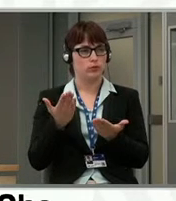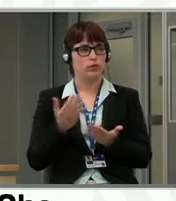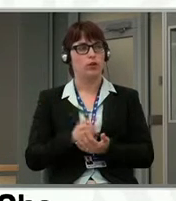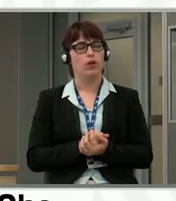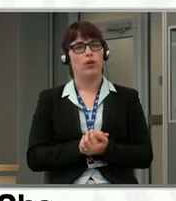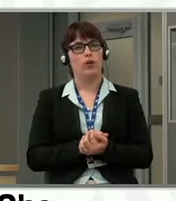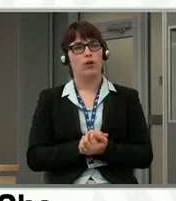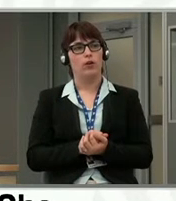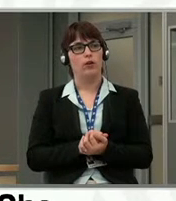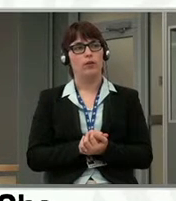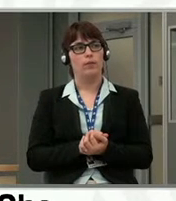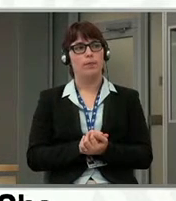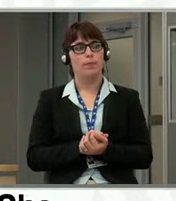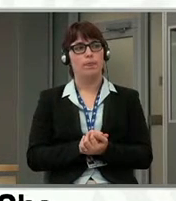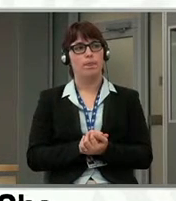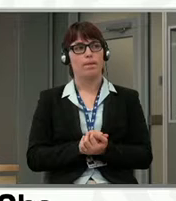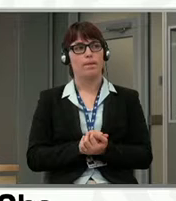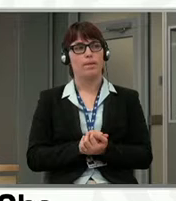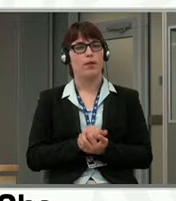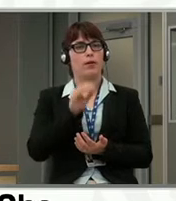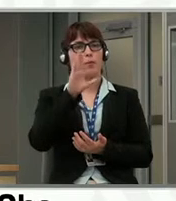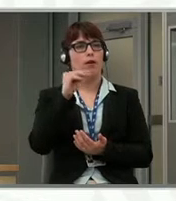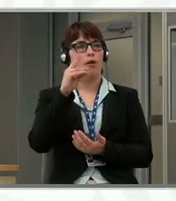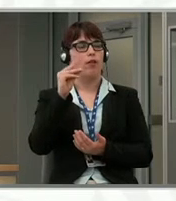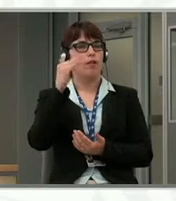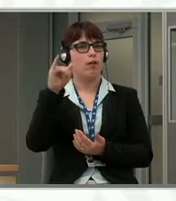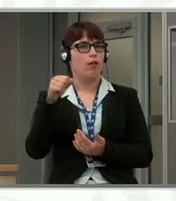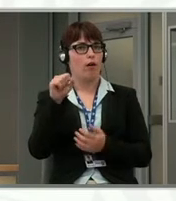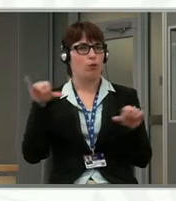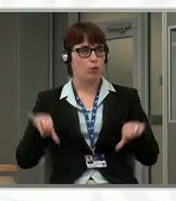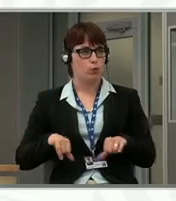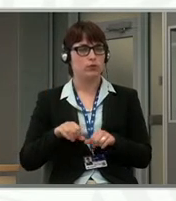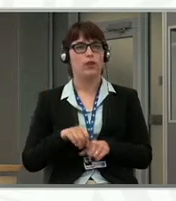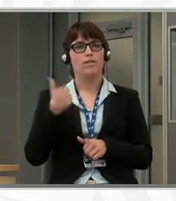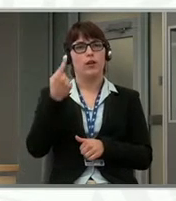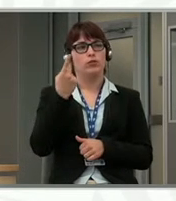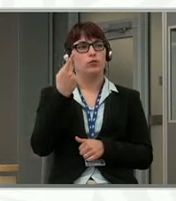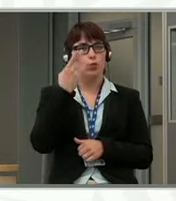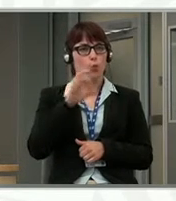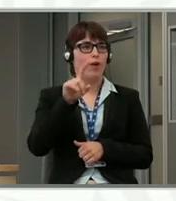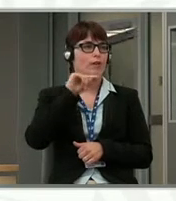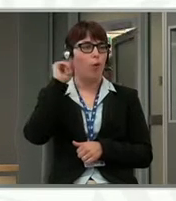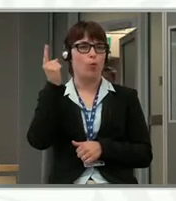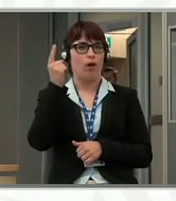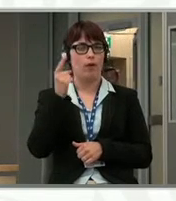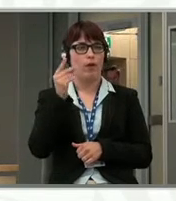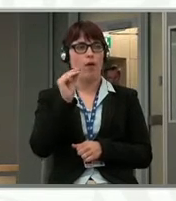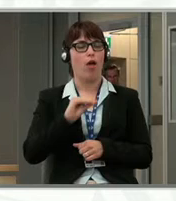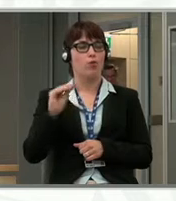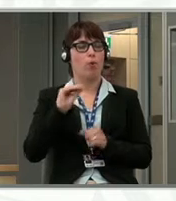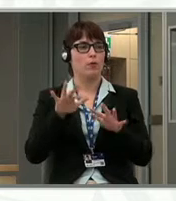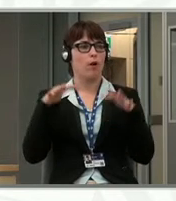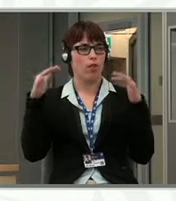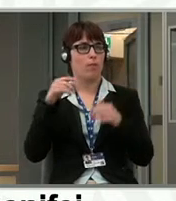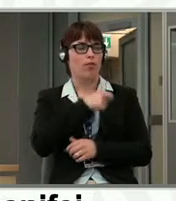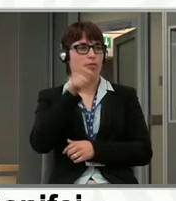DG. The third speaker is going to be Mr. Benifei. He's